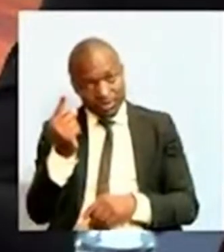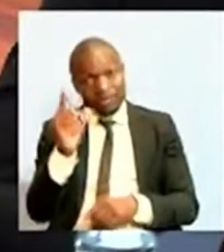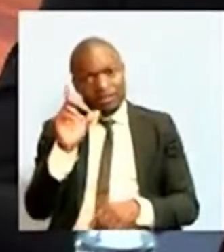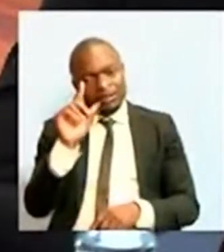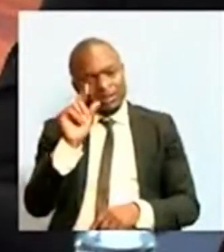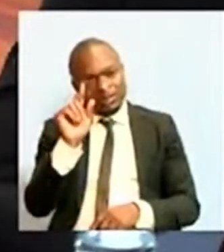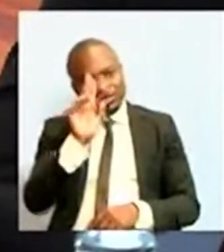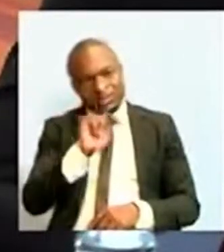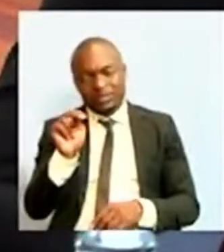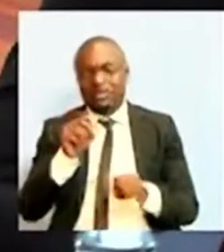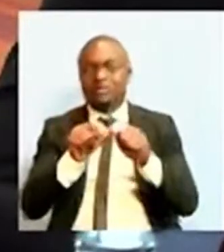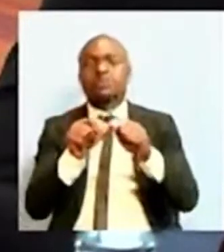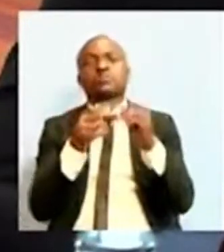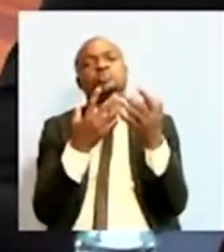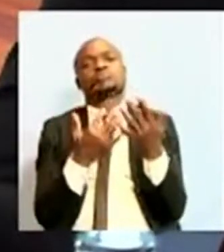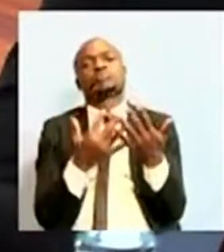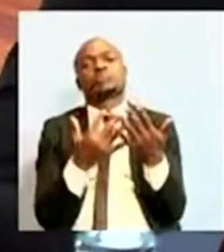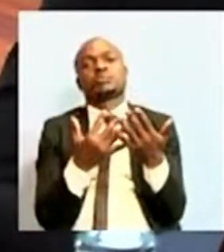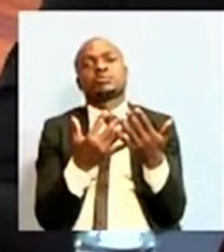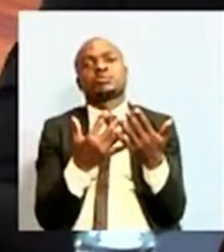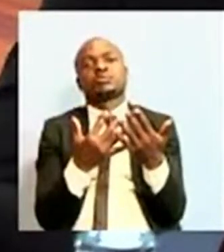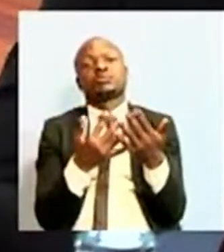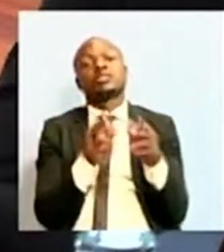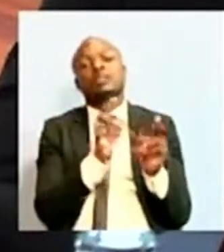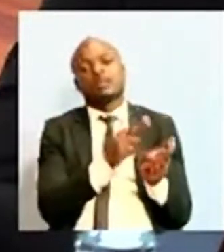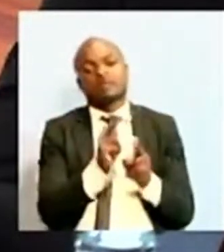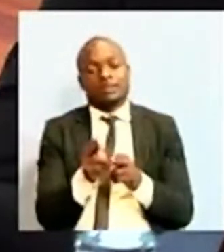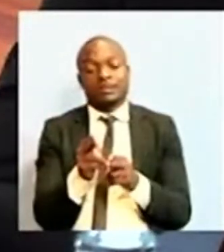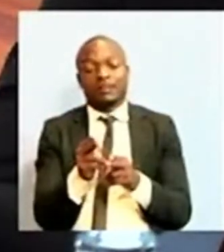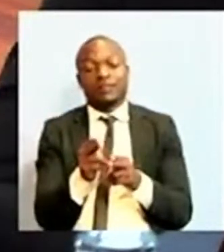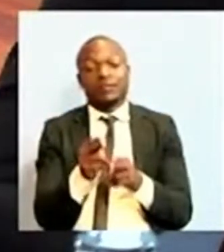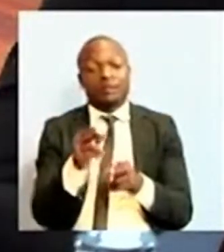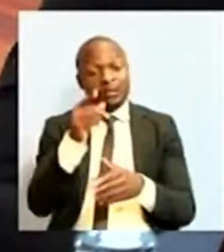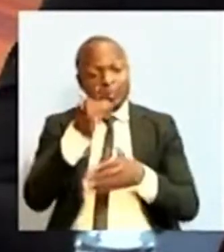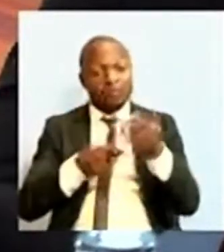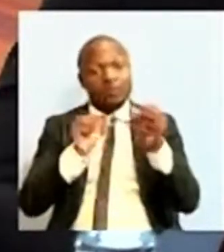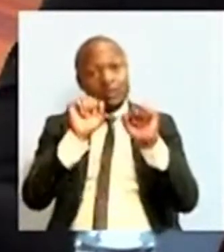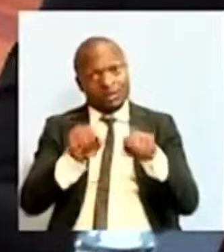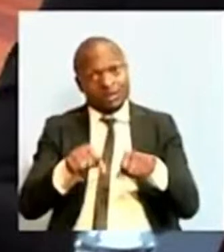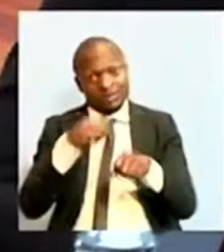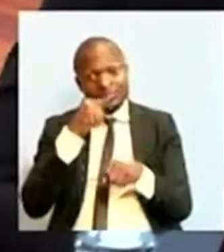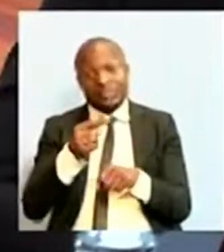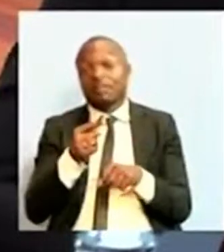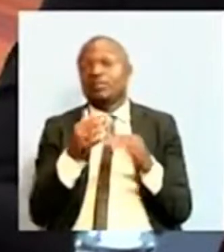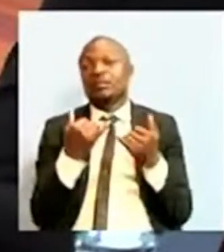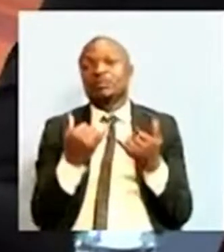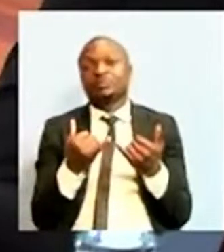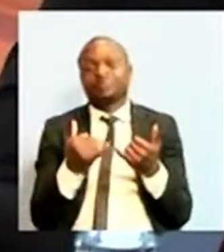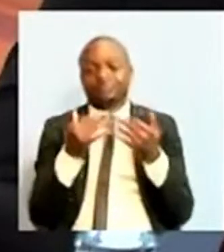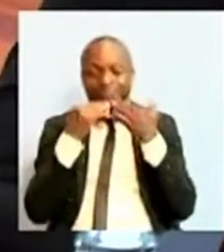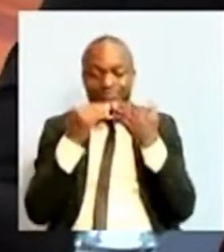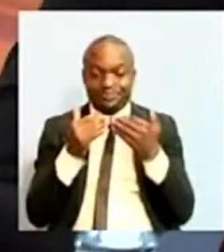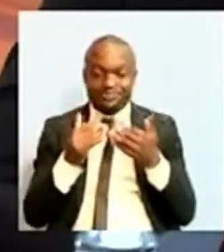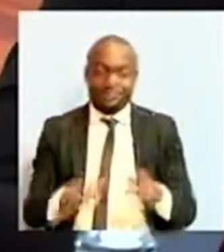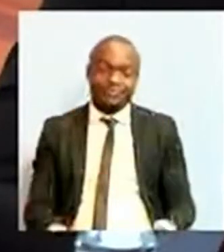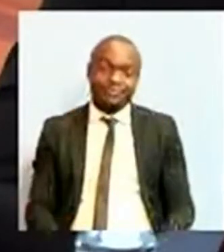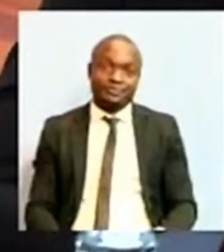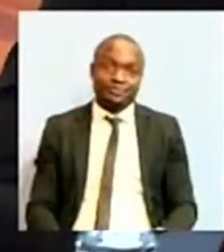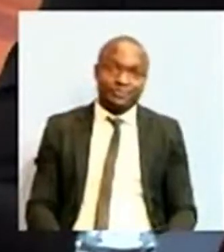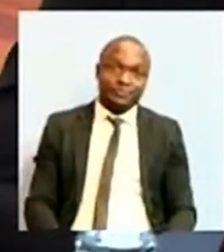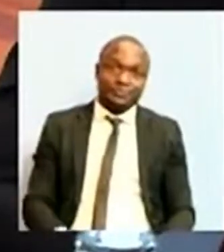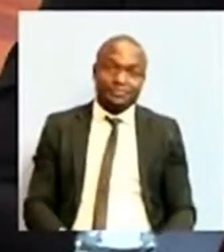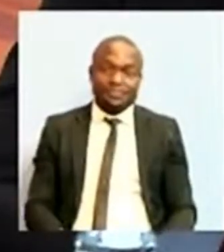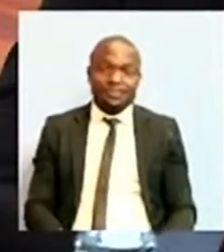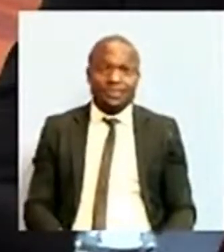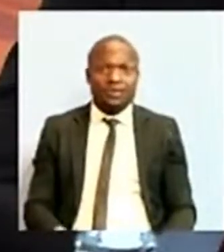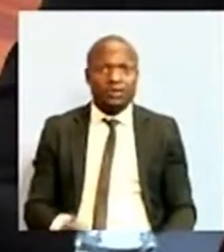I think we are still waiting for feedback. So, Chair, that's what I'll just say for now. Thank you. Have